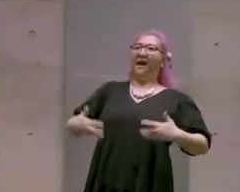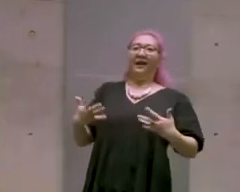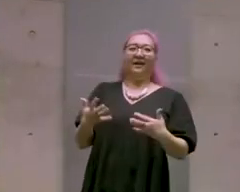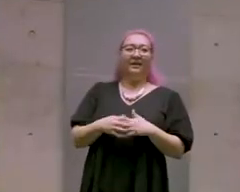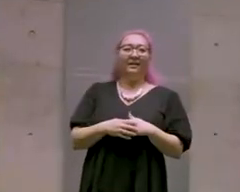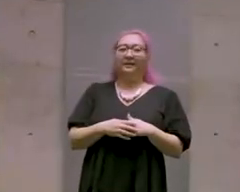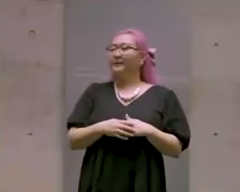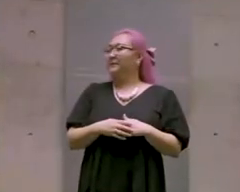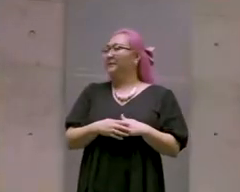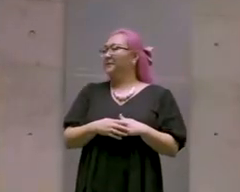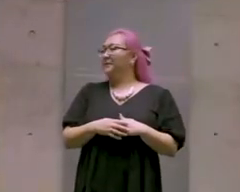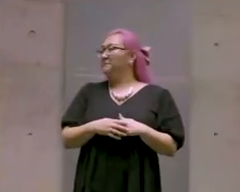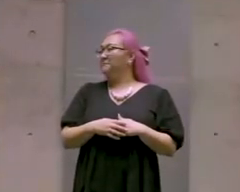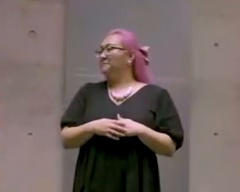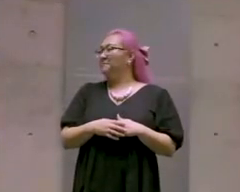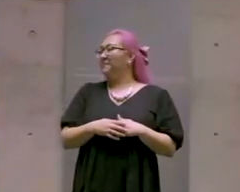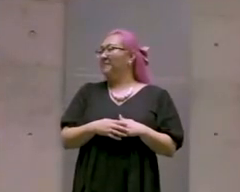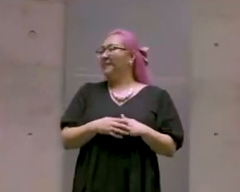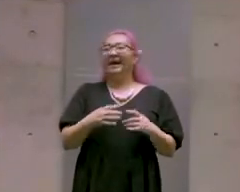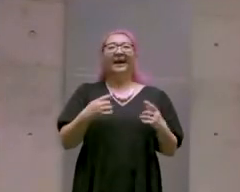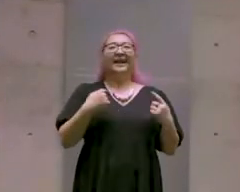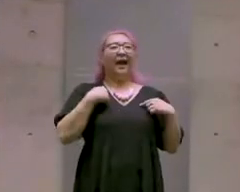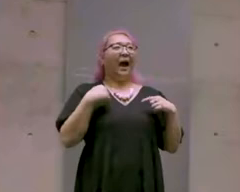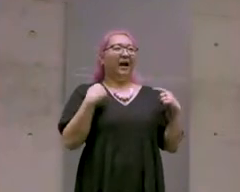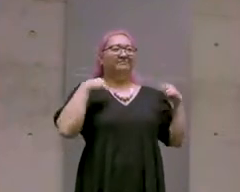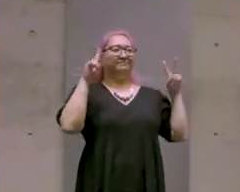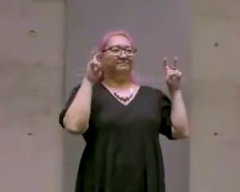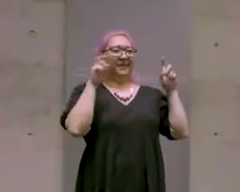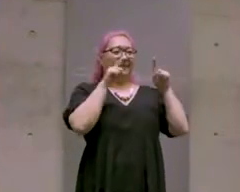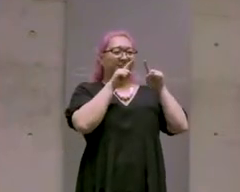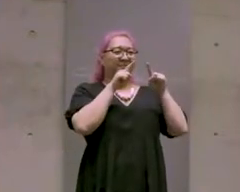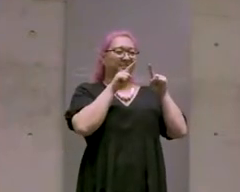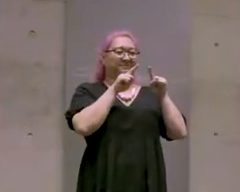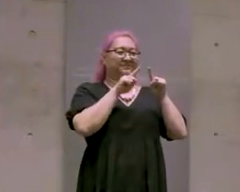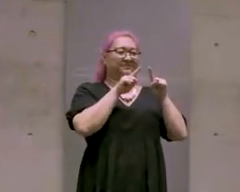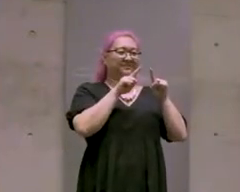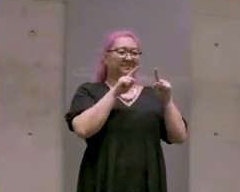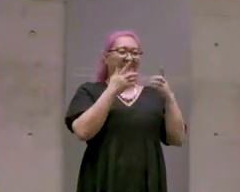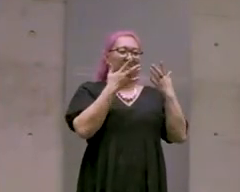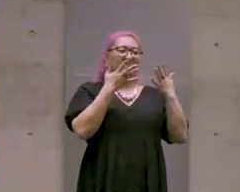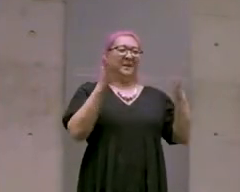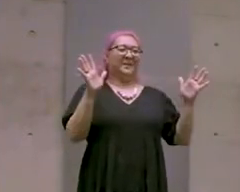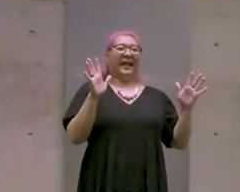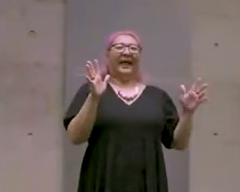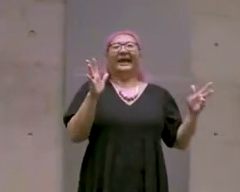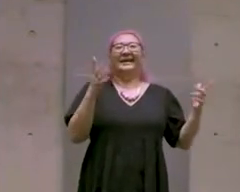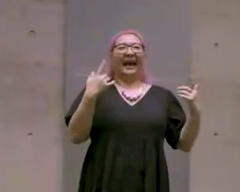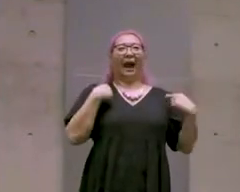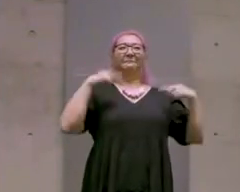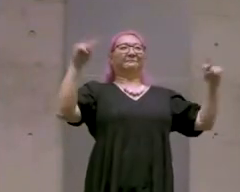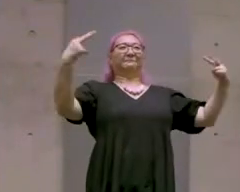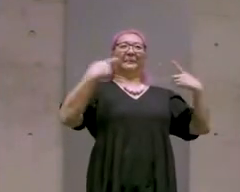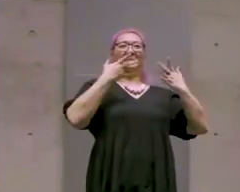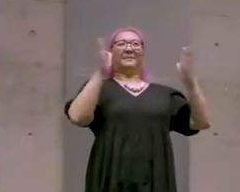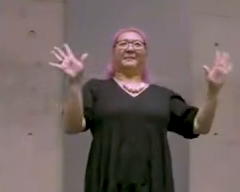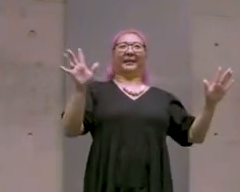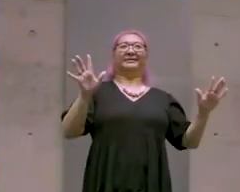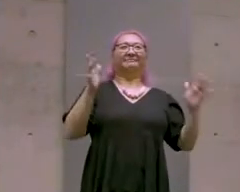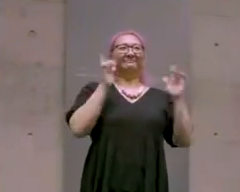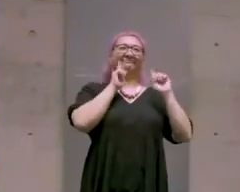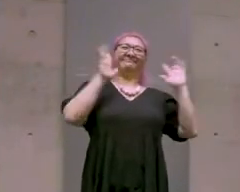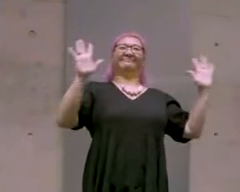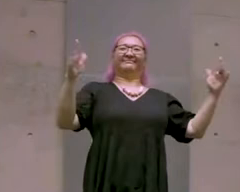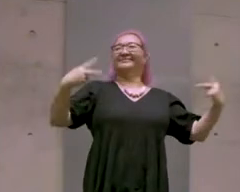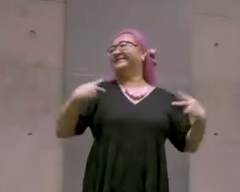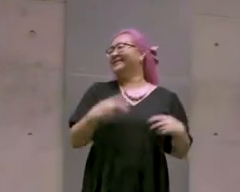The public eye. You know what I mean. It needs the quotation mark. It felt massive, like it felt very big and scary, and it